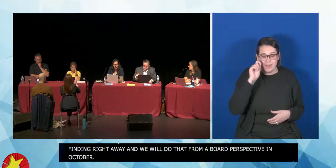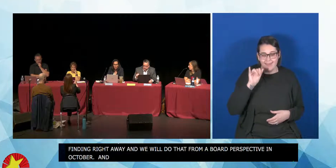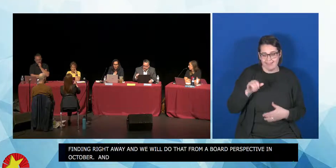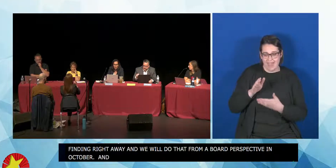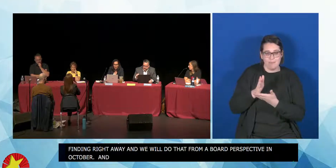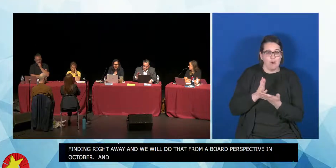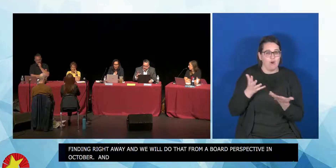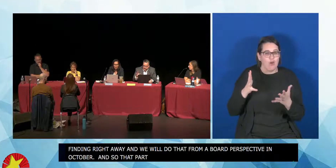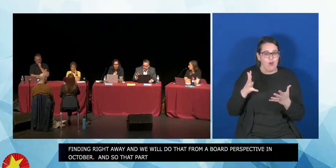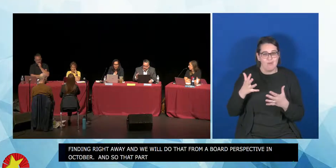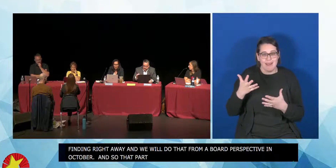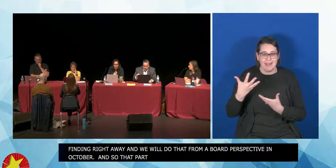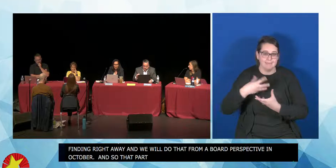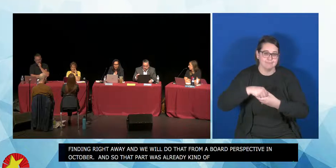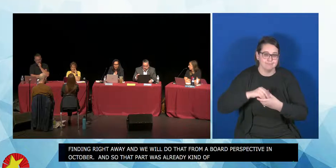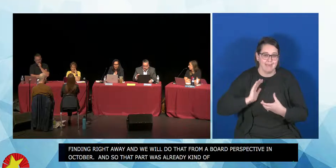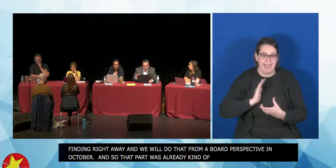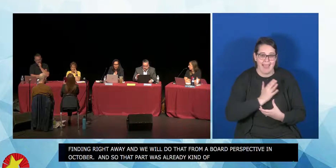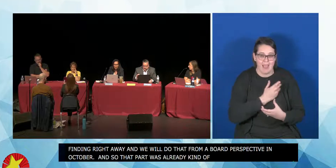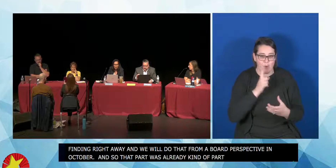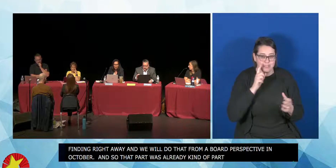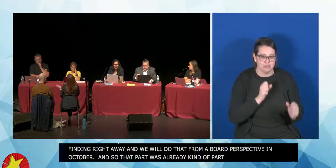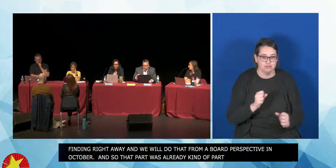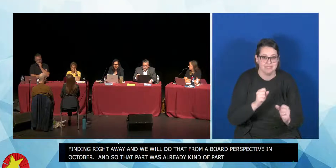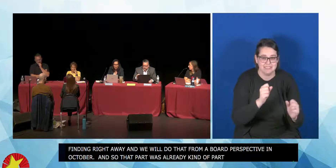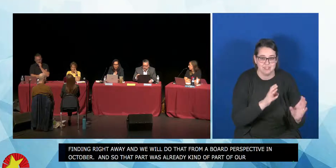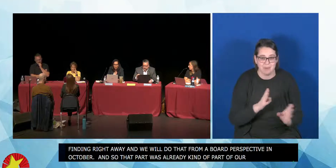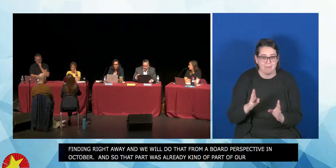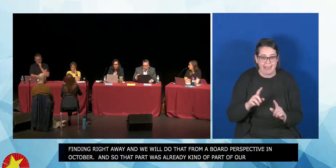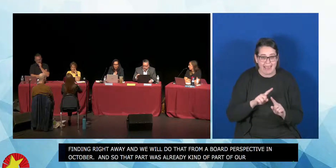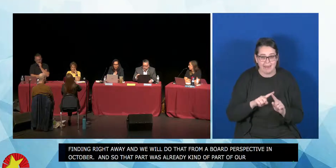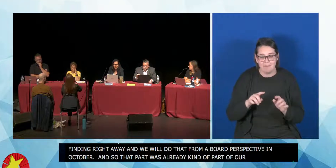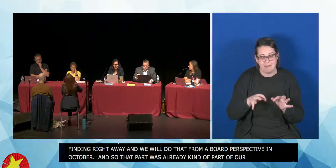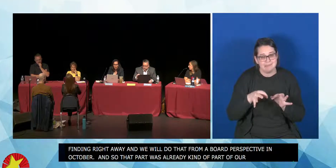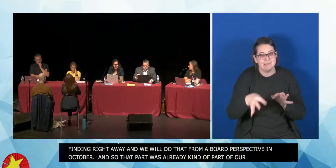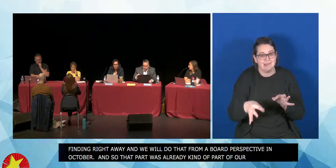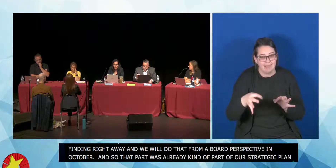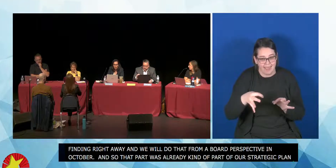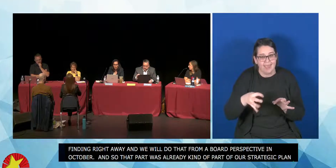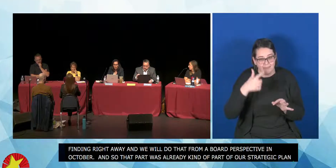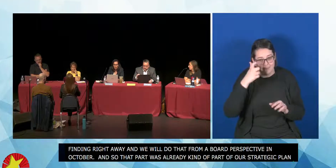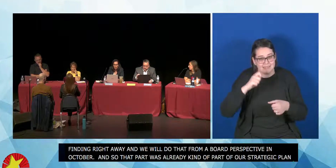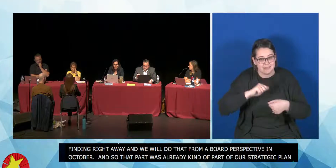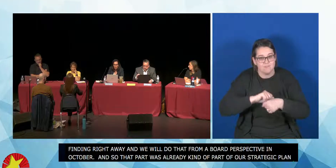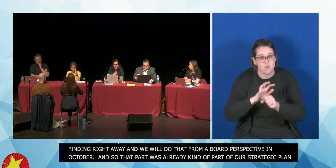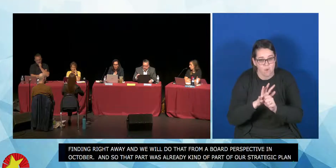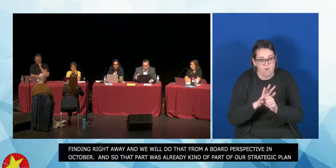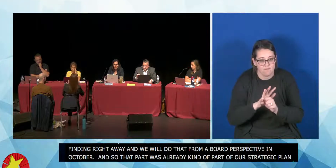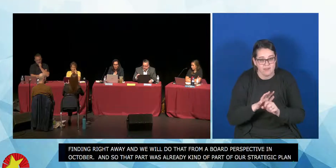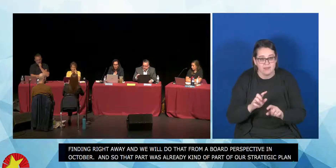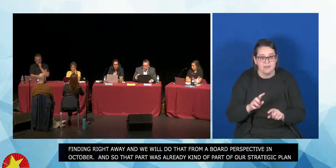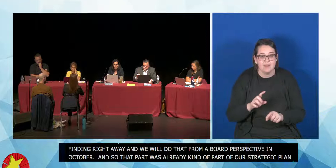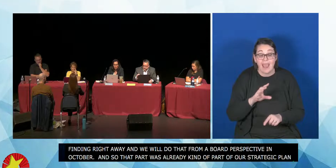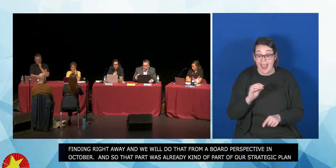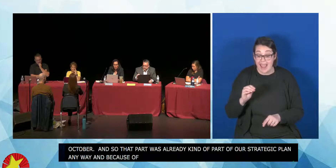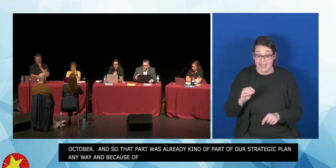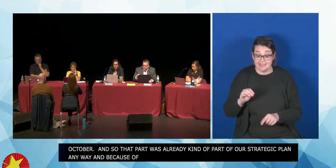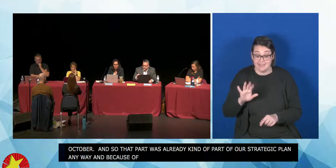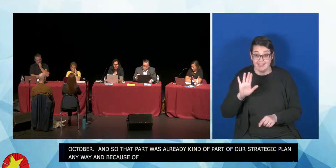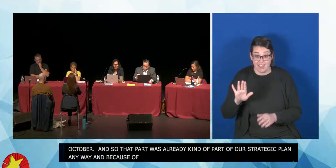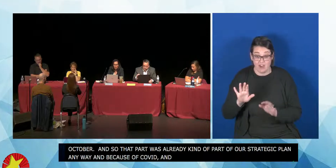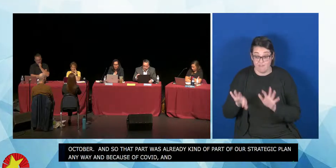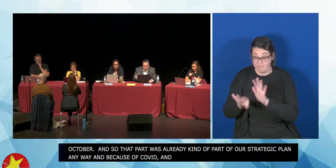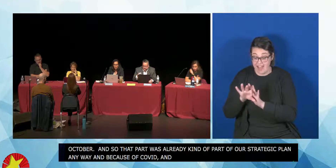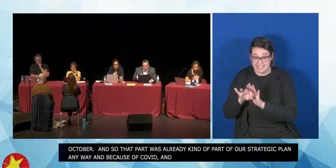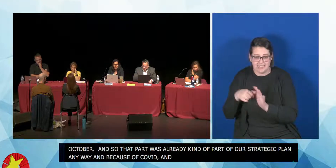part of our strategic plan anyway, got delayed a little bit because of COVID. And the findings we're going to address pretty quickly. We'll do all of that in the November meeting.